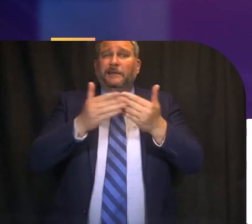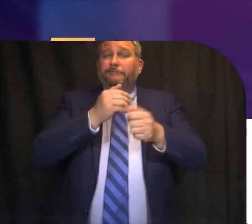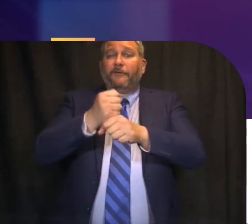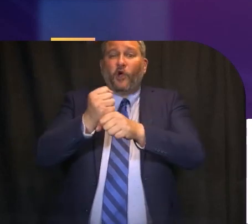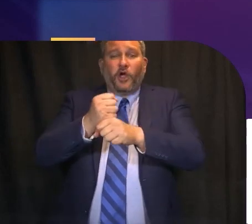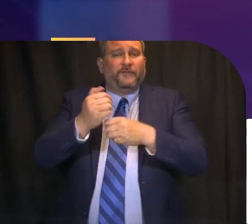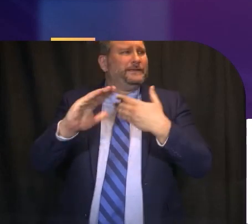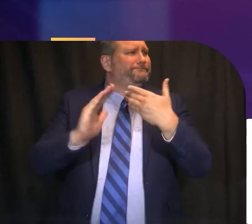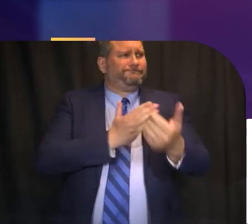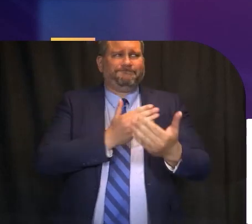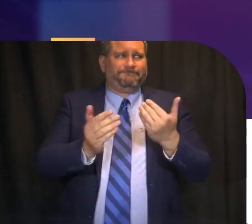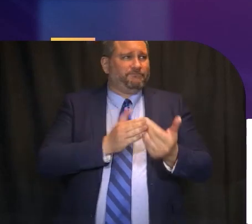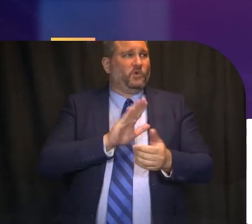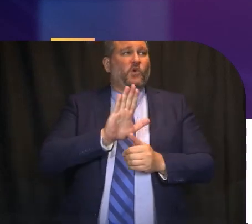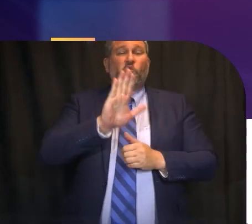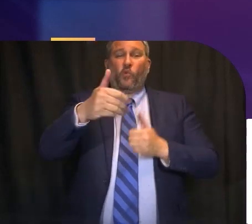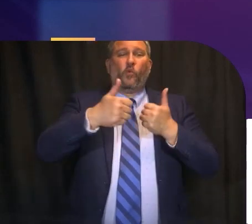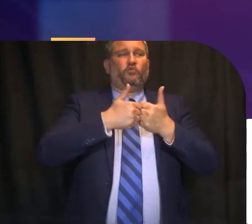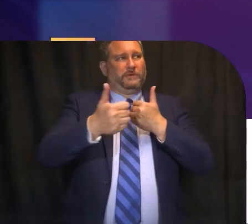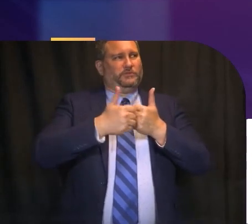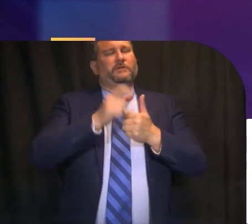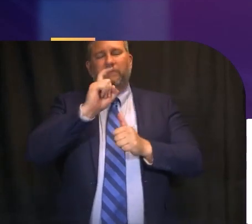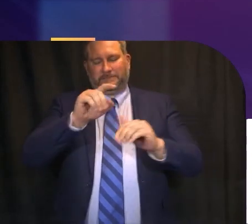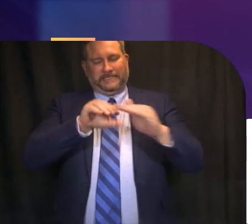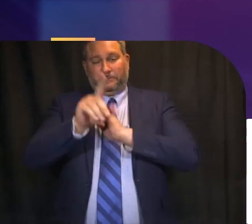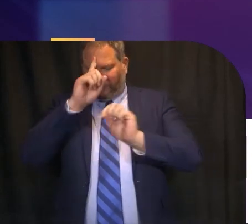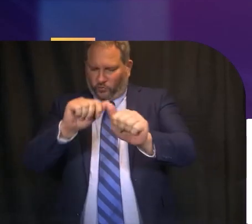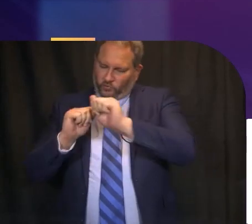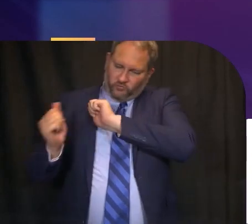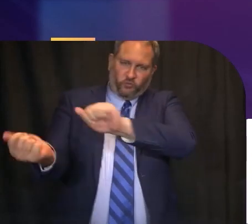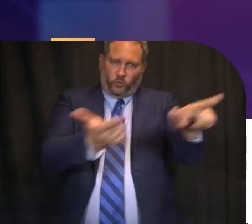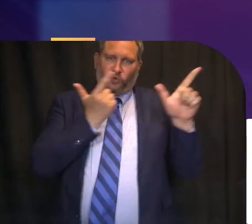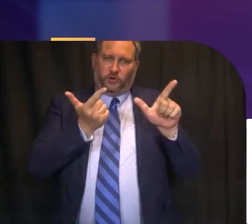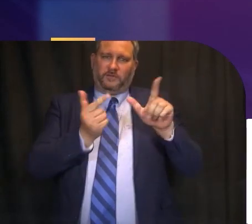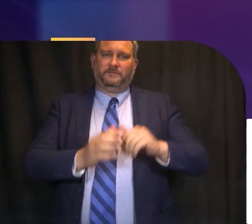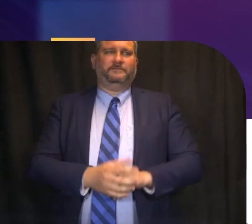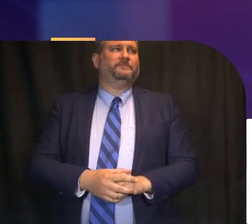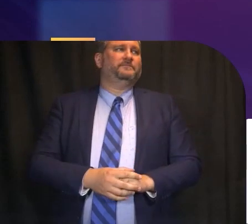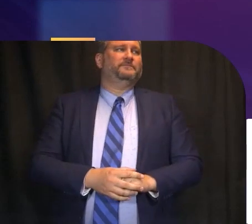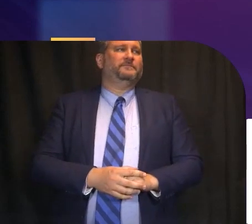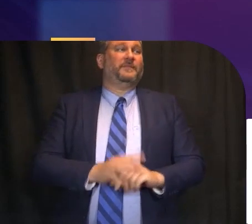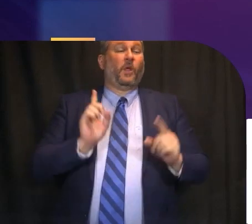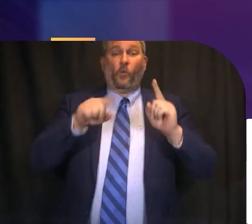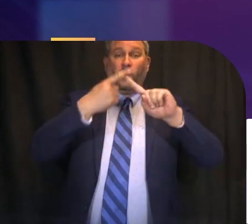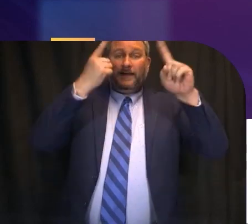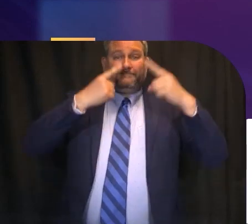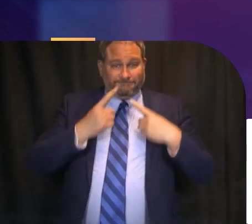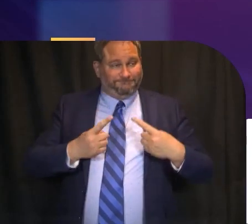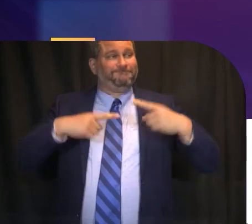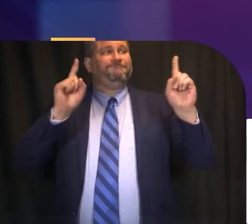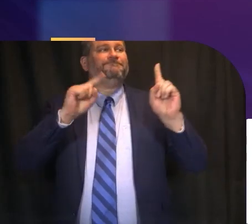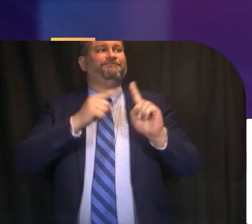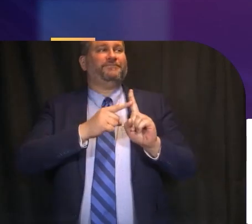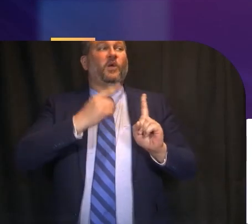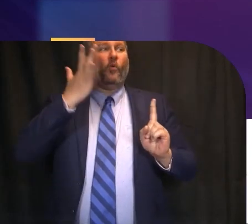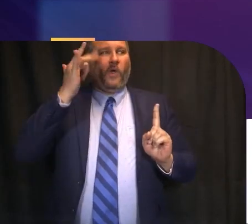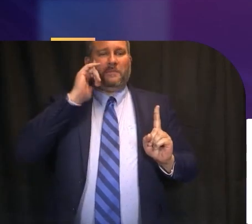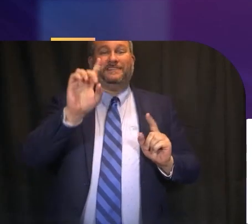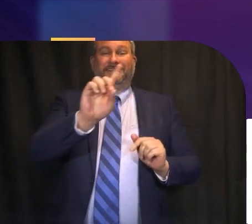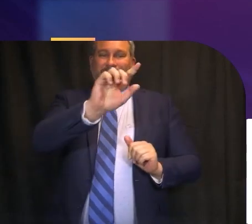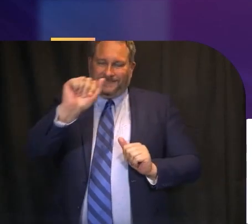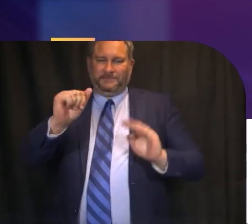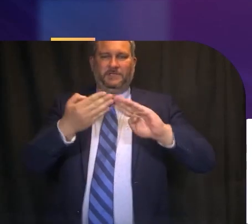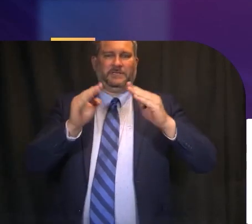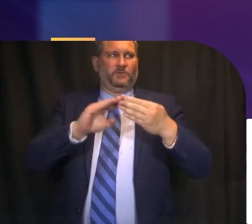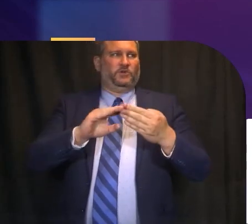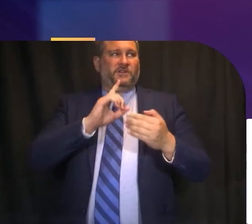everyone. And when we do, it will be because the disability community and the champions being honored tonight led the way. We